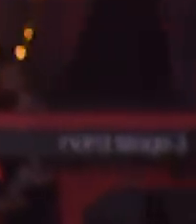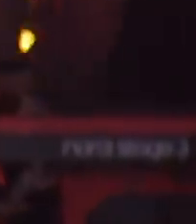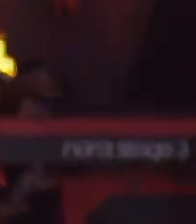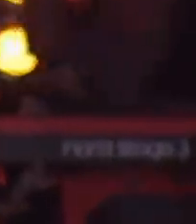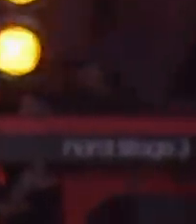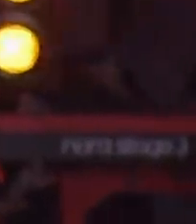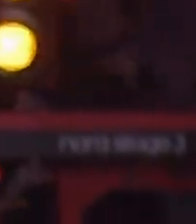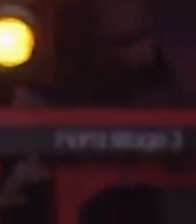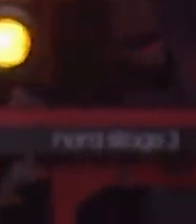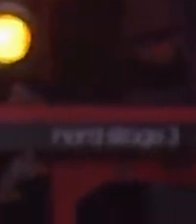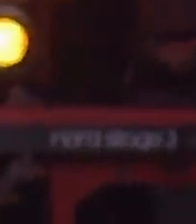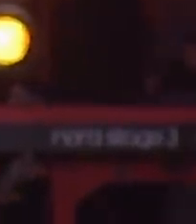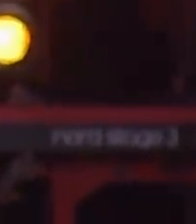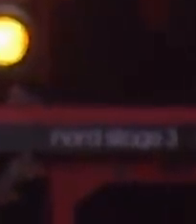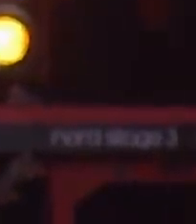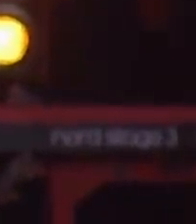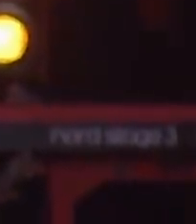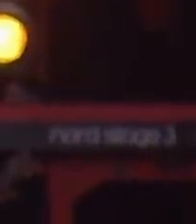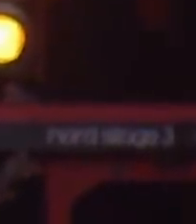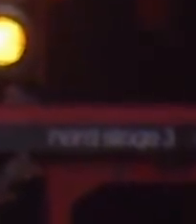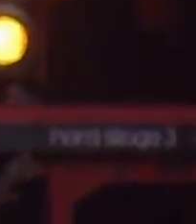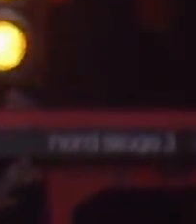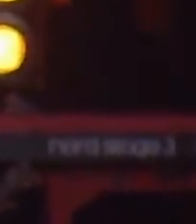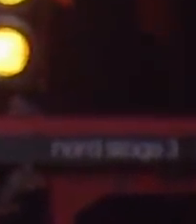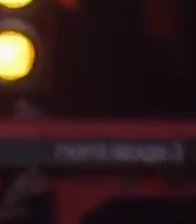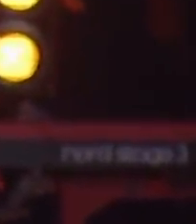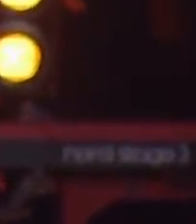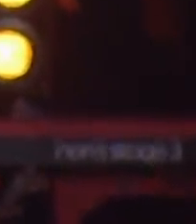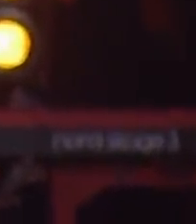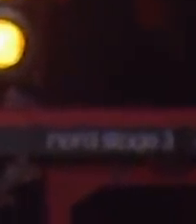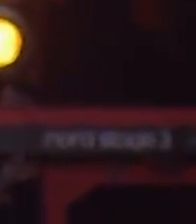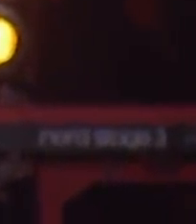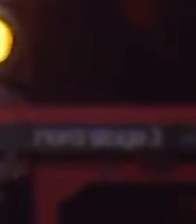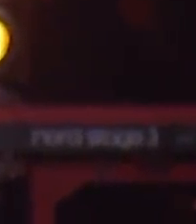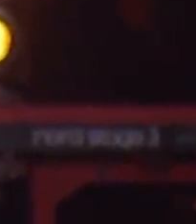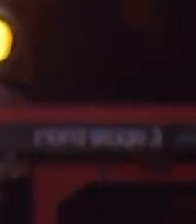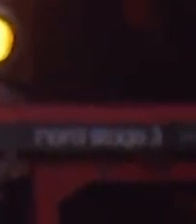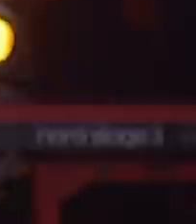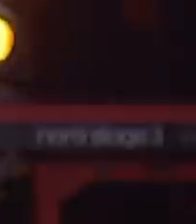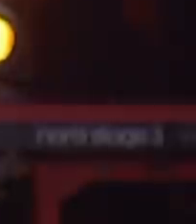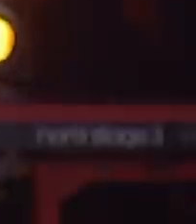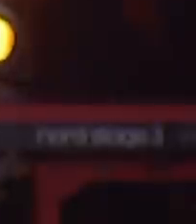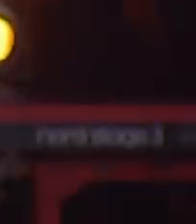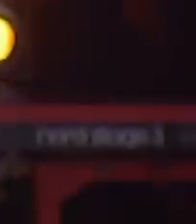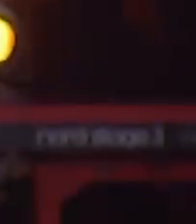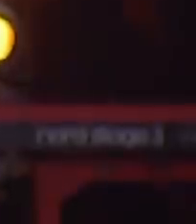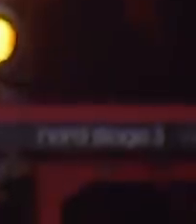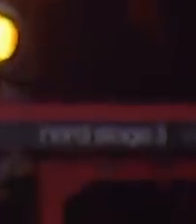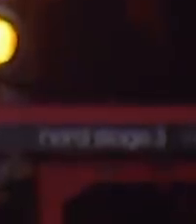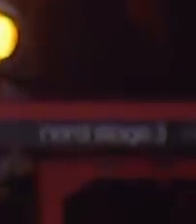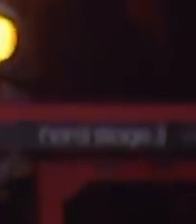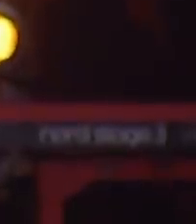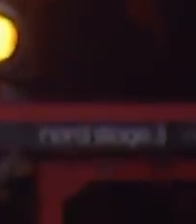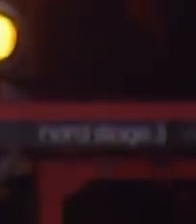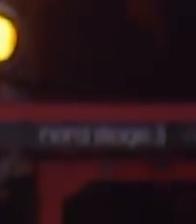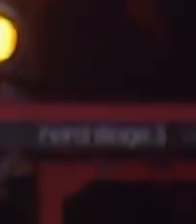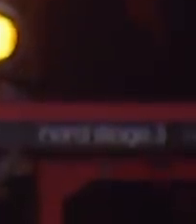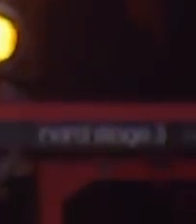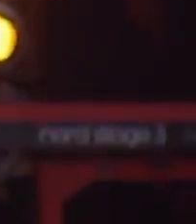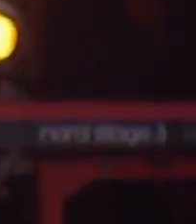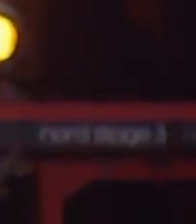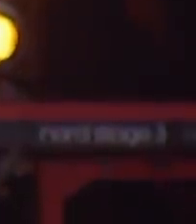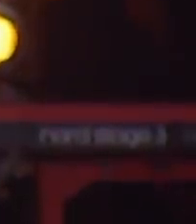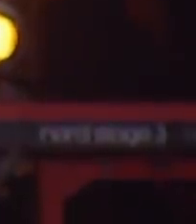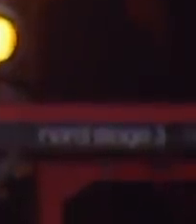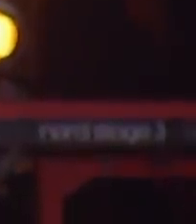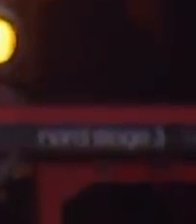of being back in Long Beach, California for our National Youth Conference. How many of you are glad to be back for